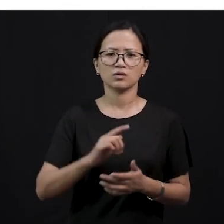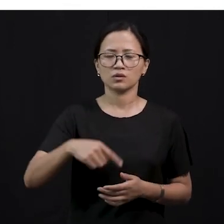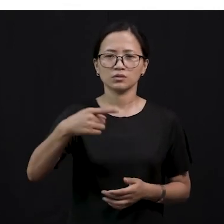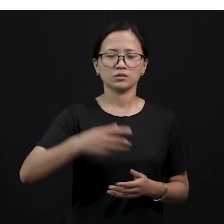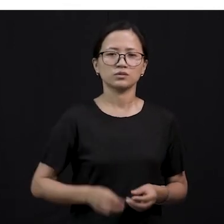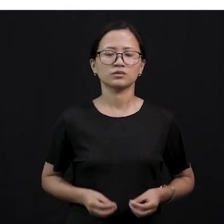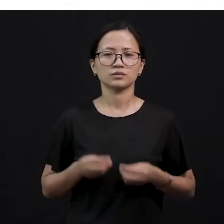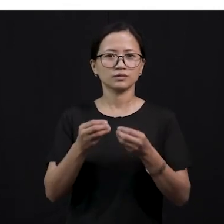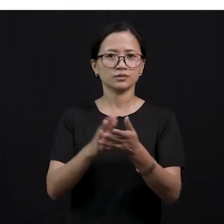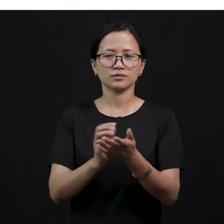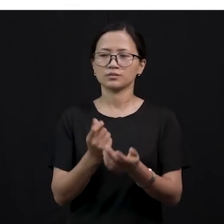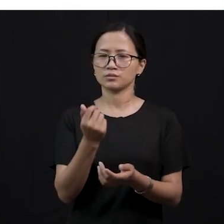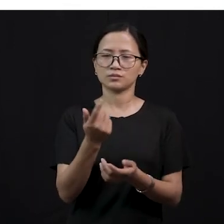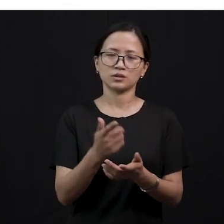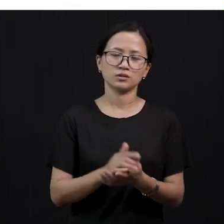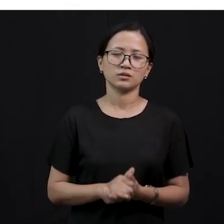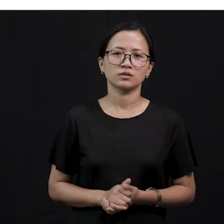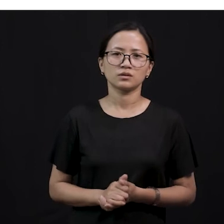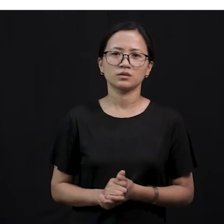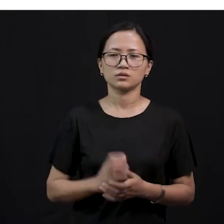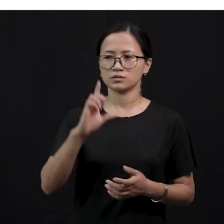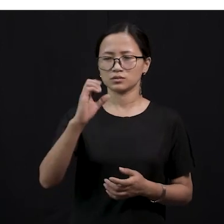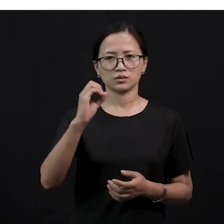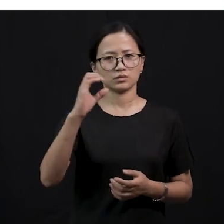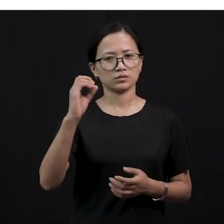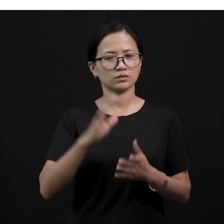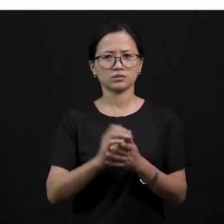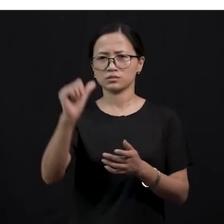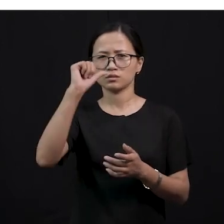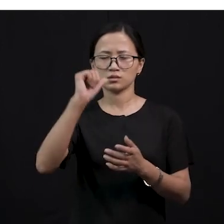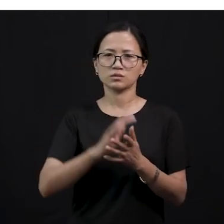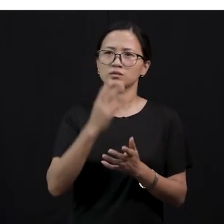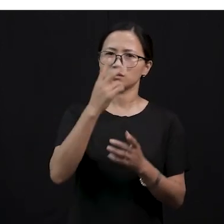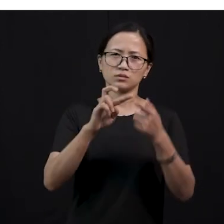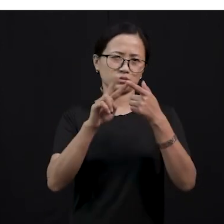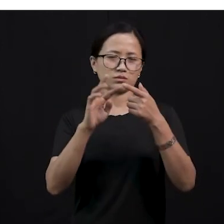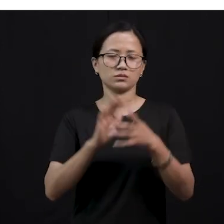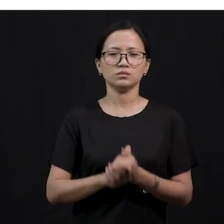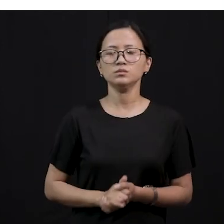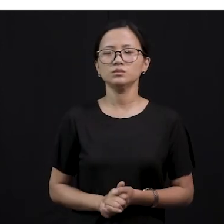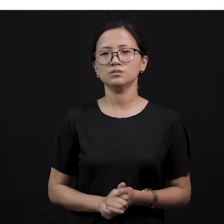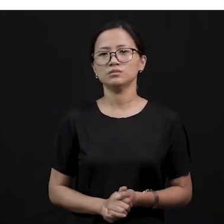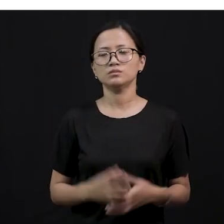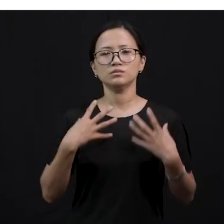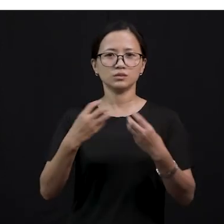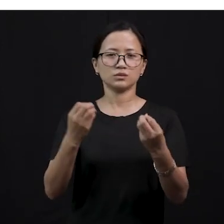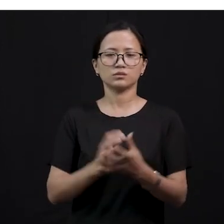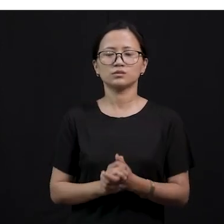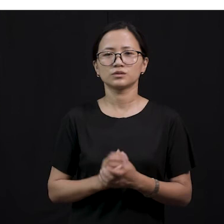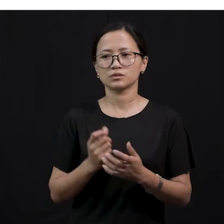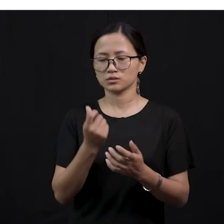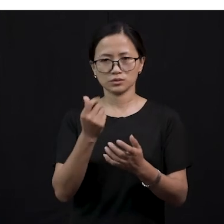always provide you with money. How? So if there is a Coca-Cola ad and it comes on the TV and I am impressed by that and I want to buy